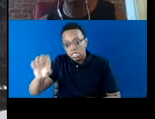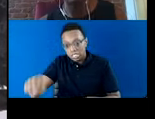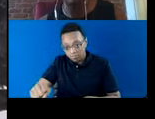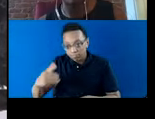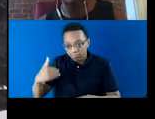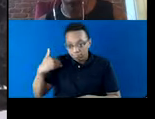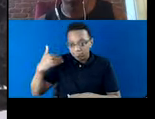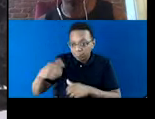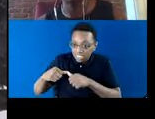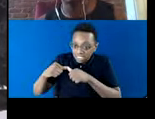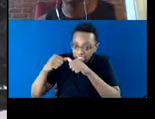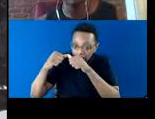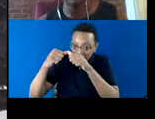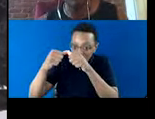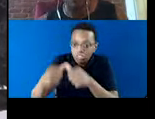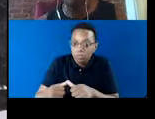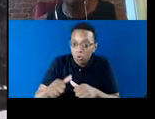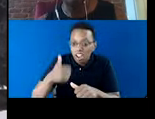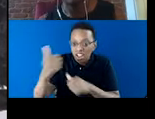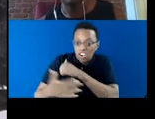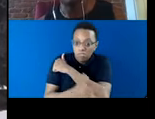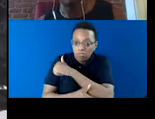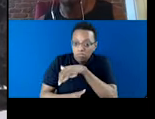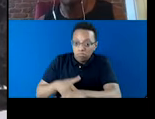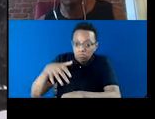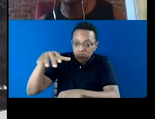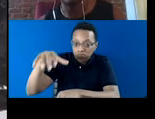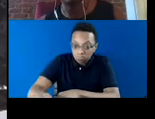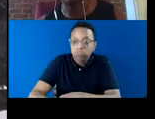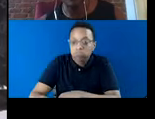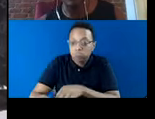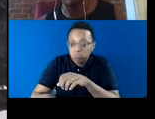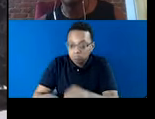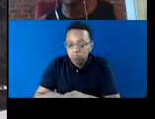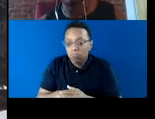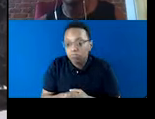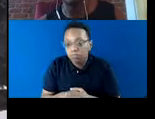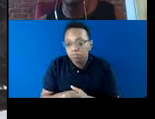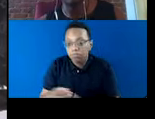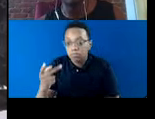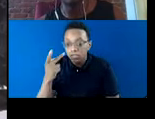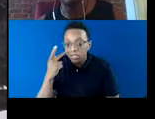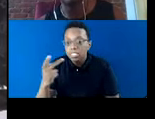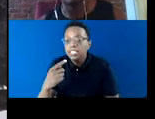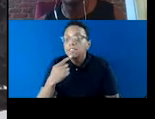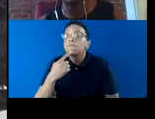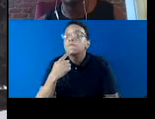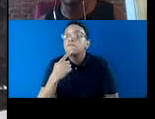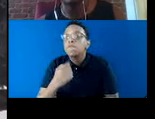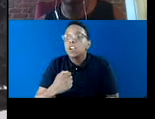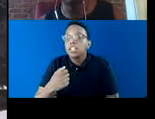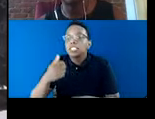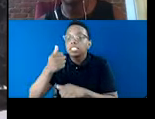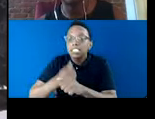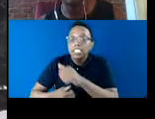not minding one's business. This is a map of every, and the red is every single country that the United